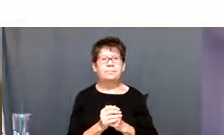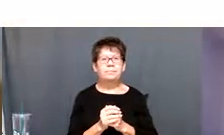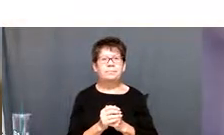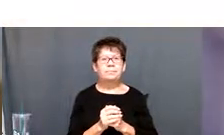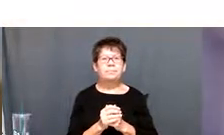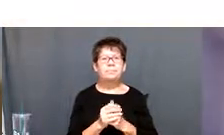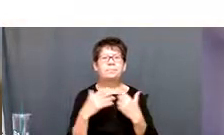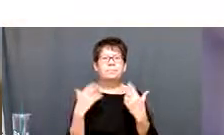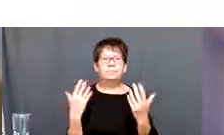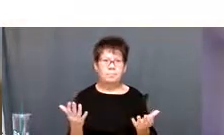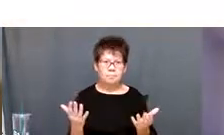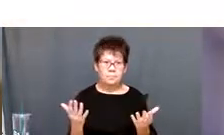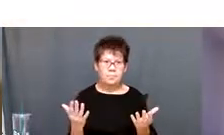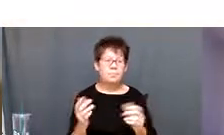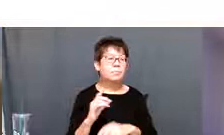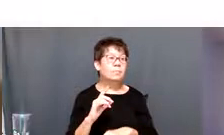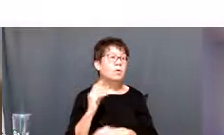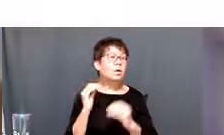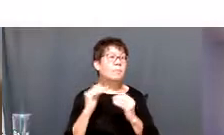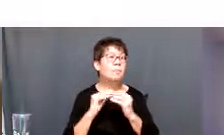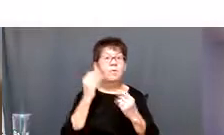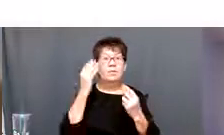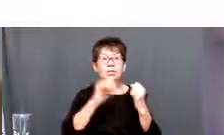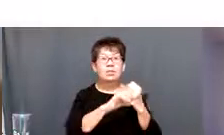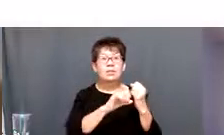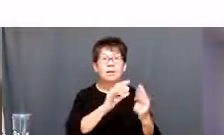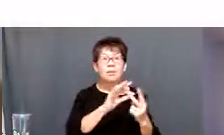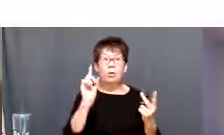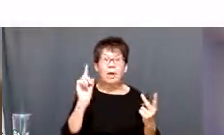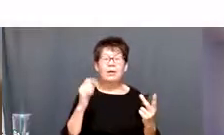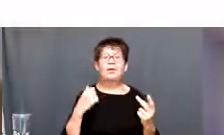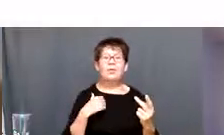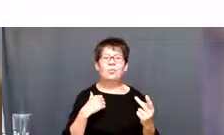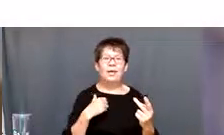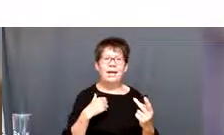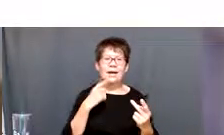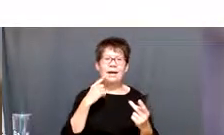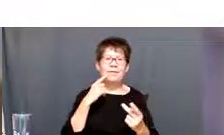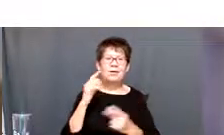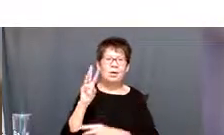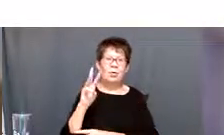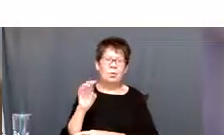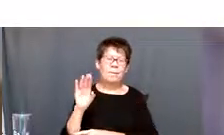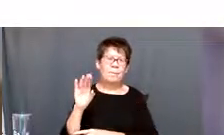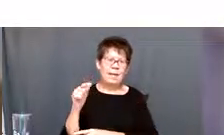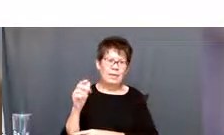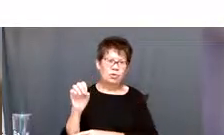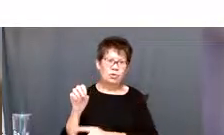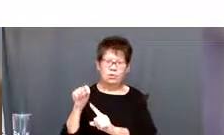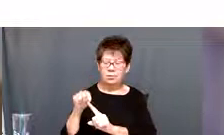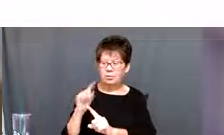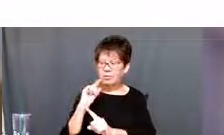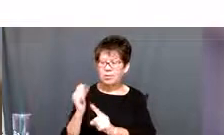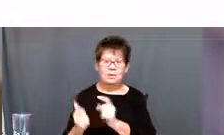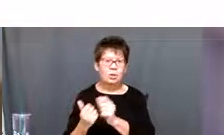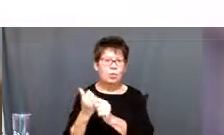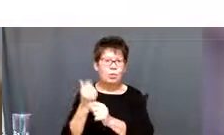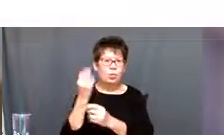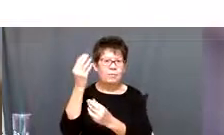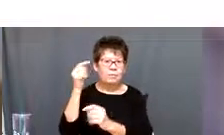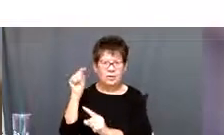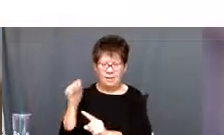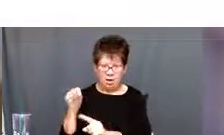So where can you find more information about this? First of all, we have a TEIS extended option webpage where you can find all of the updates. We do have frequently